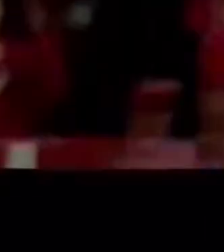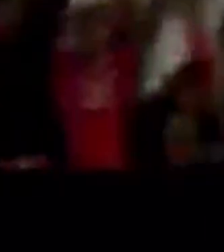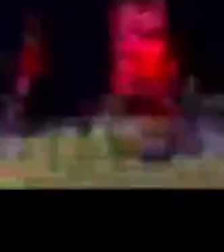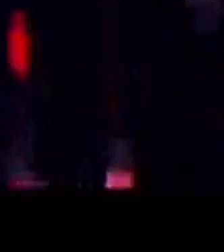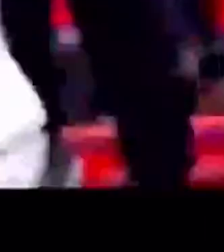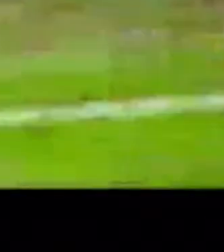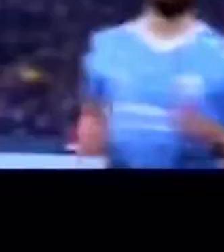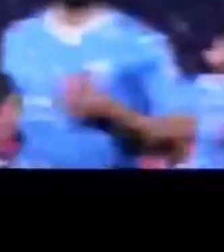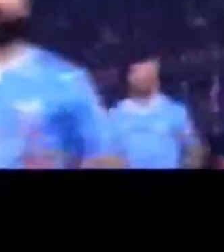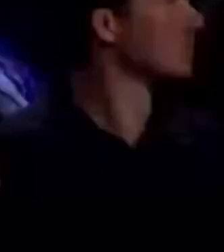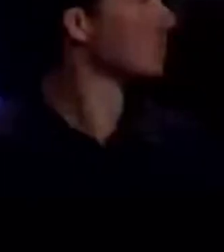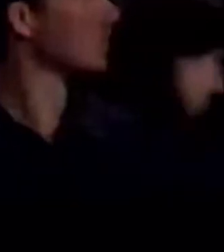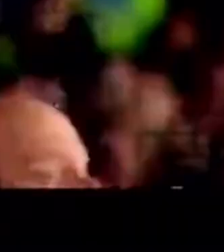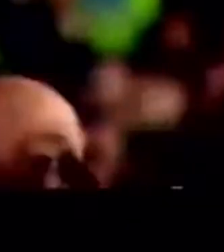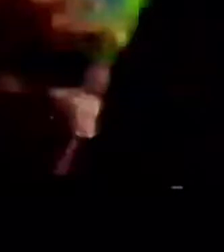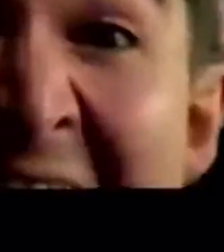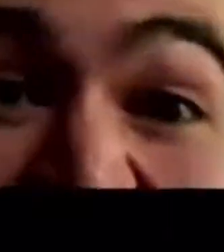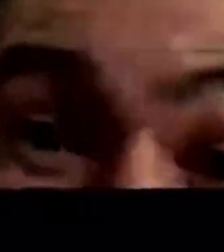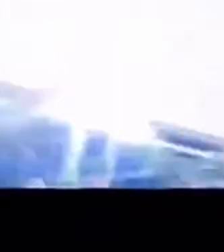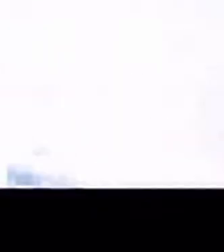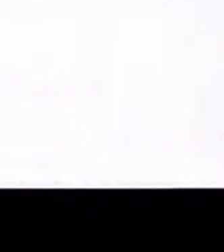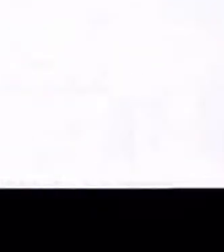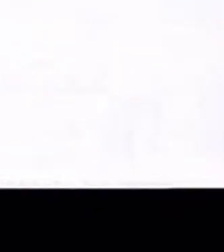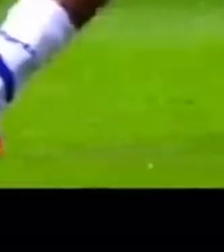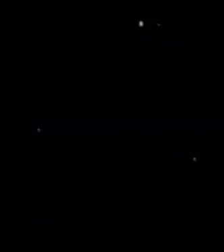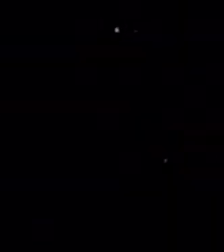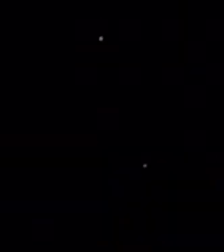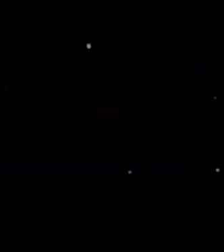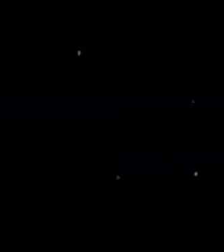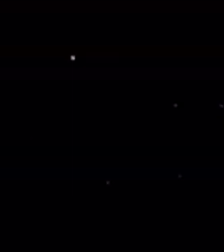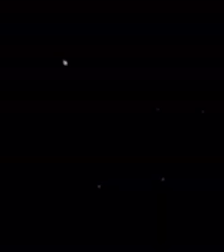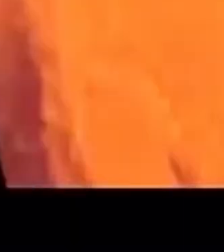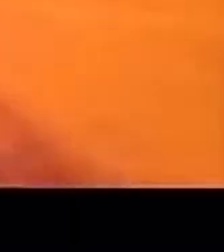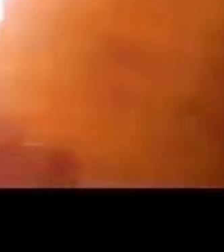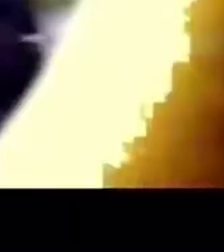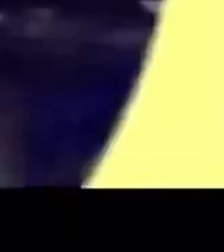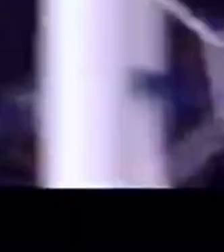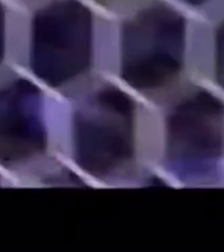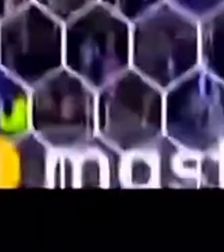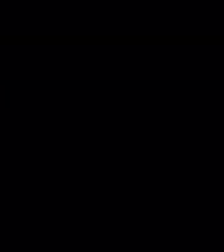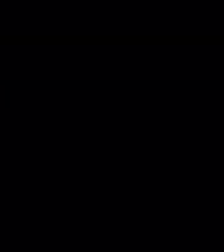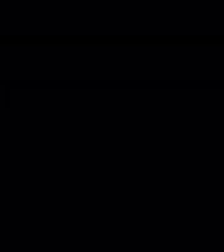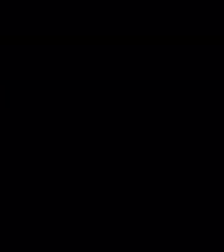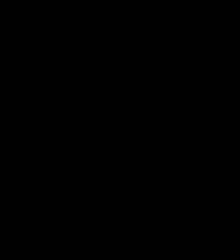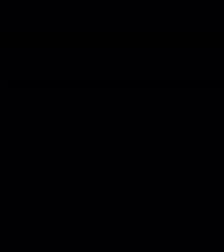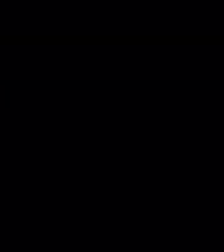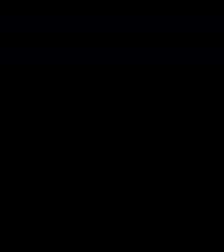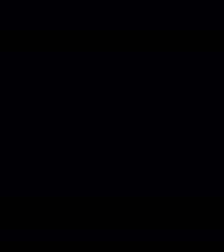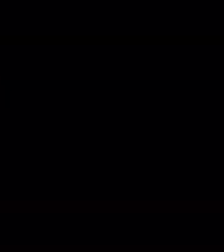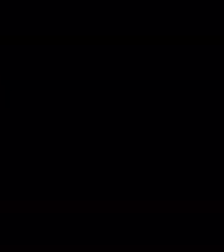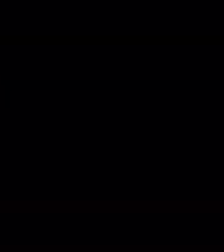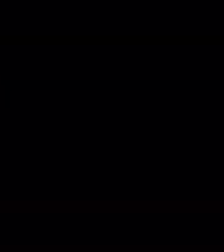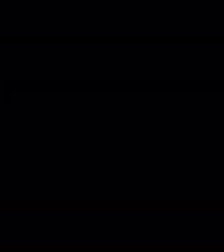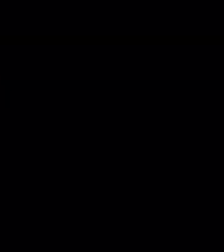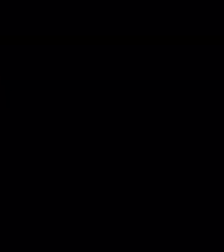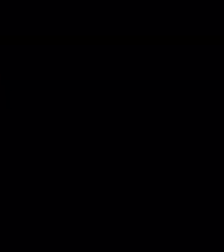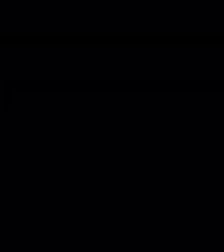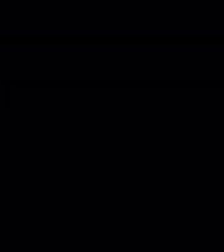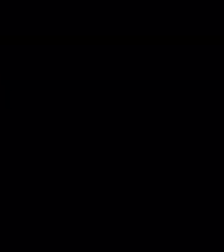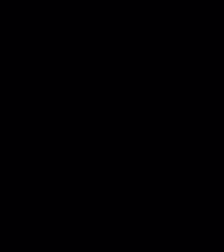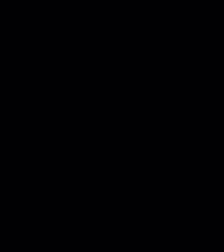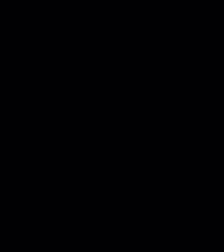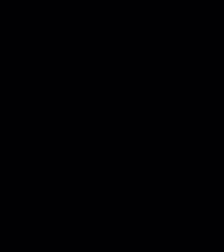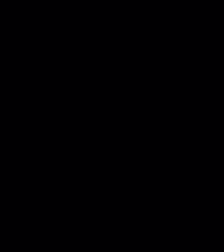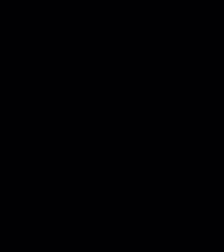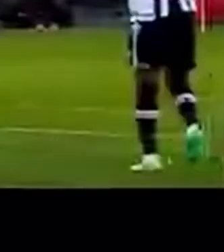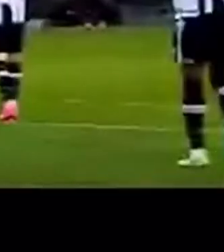stars shining on Champions League nights. I want the fairy tale stories and the glory. But we can't forget football heritage,